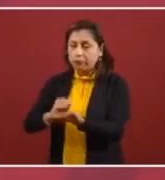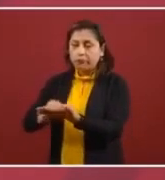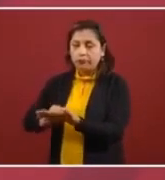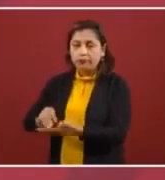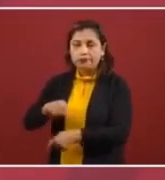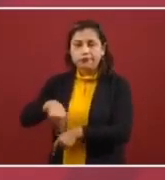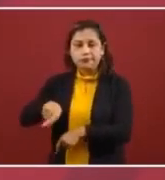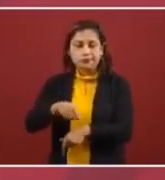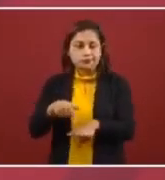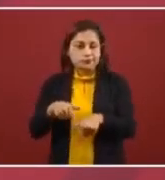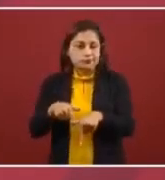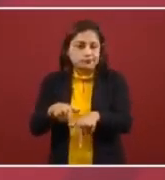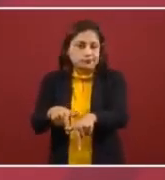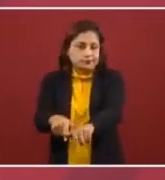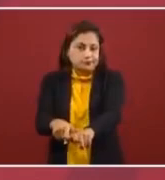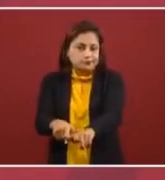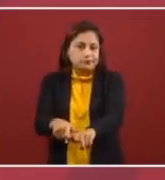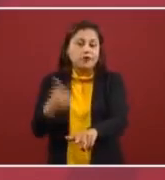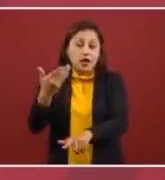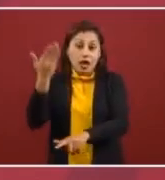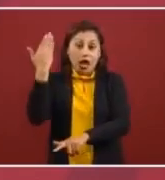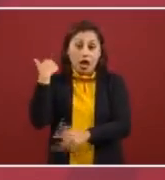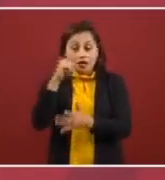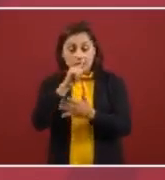And it was legally permitted.